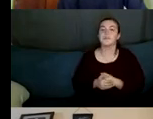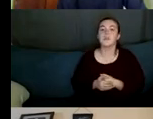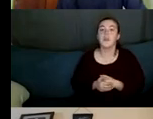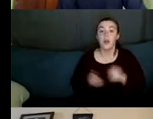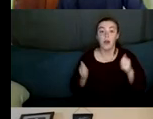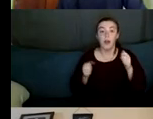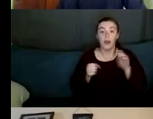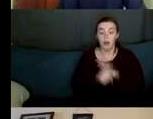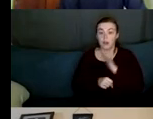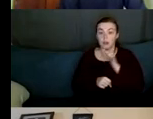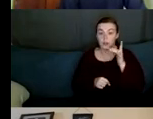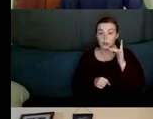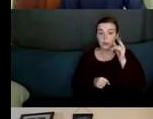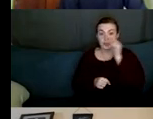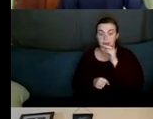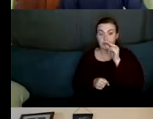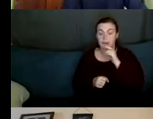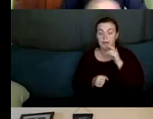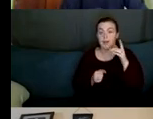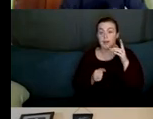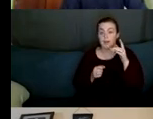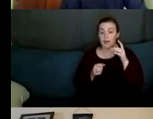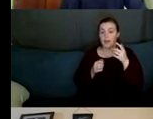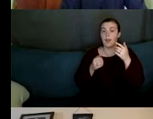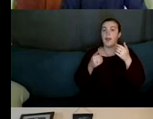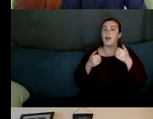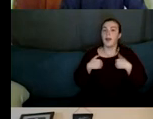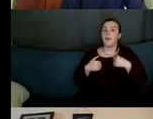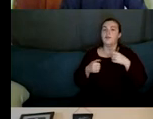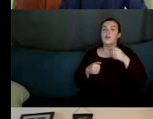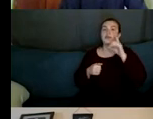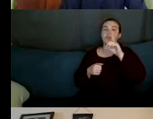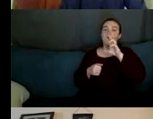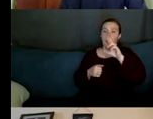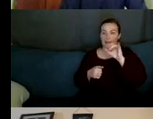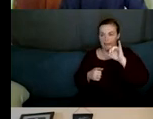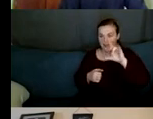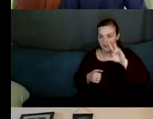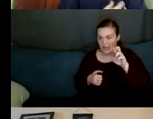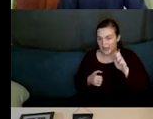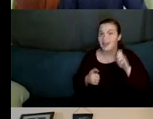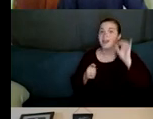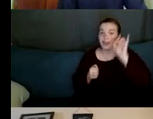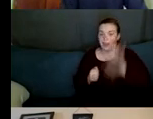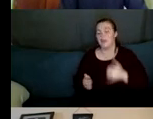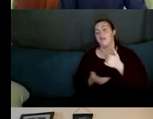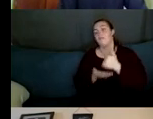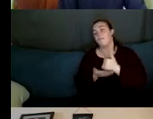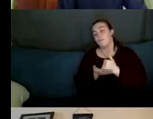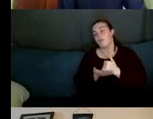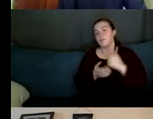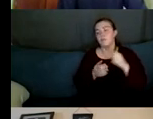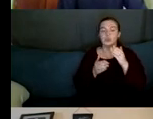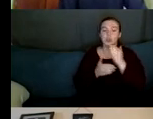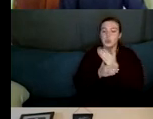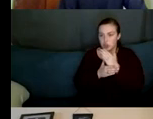come with a Google Drive as well, and that allows you to have somewhere to dump stuff so that you can share.